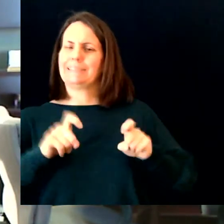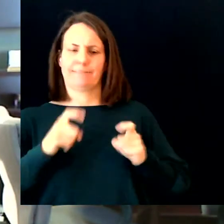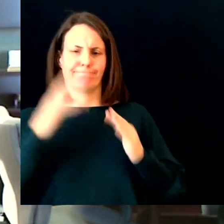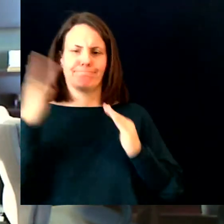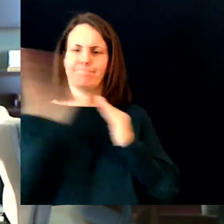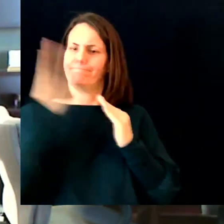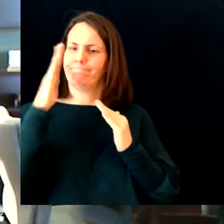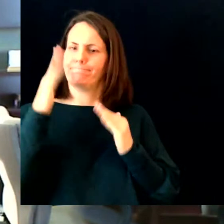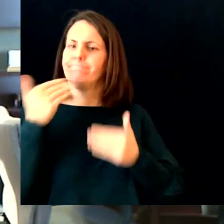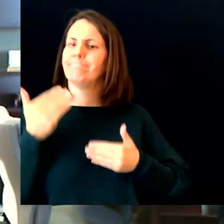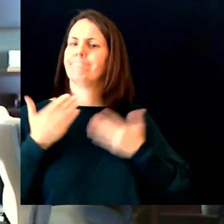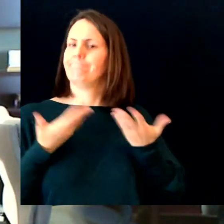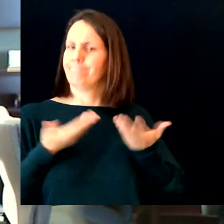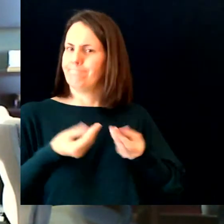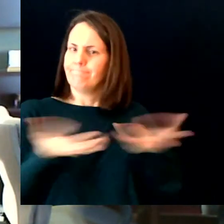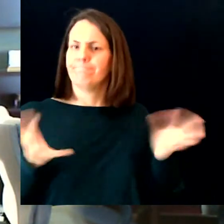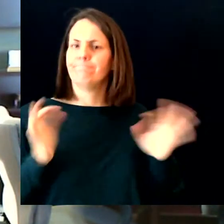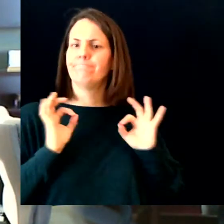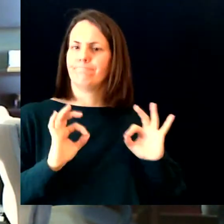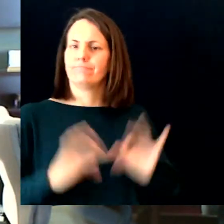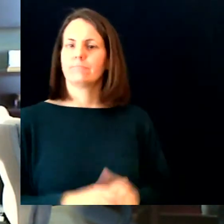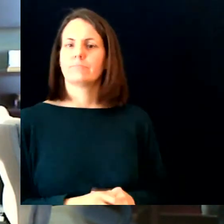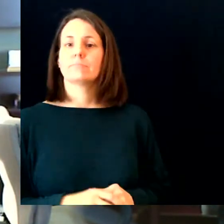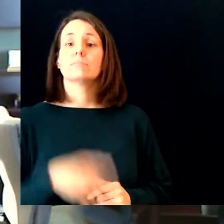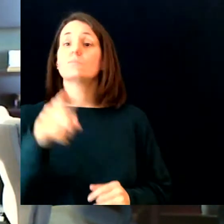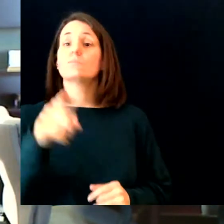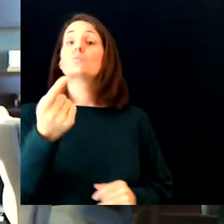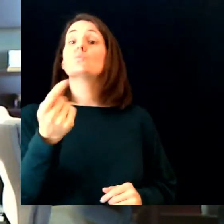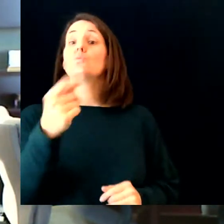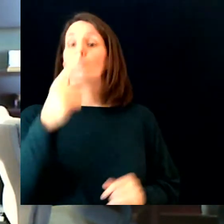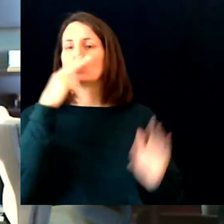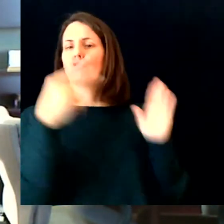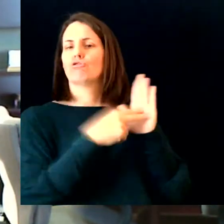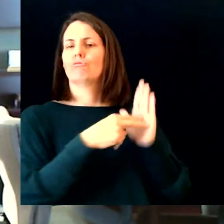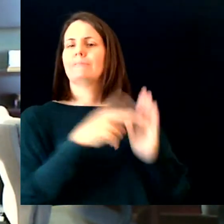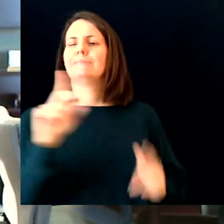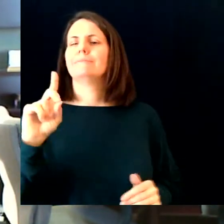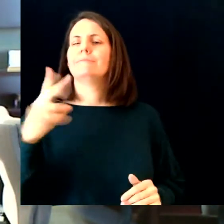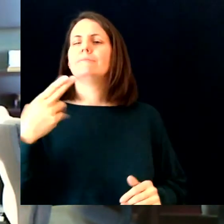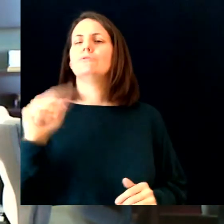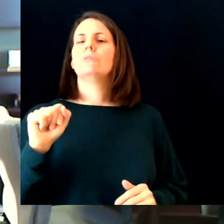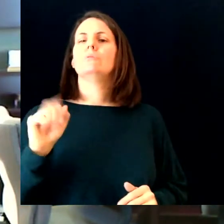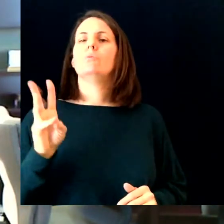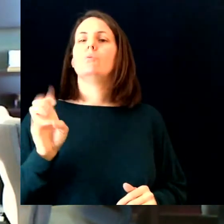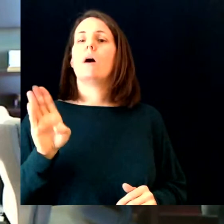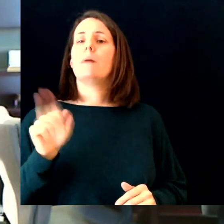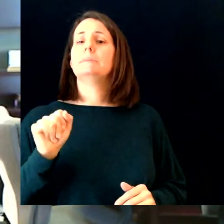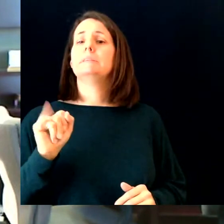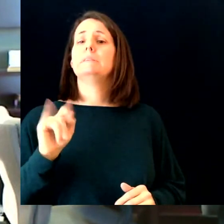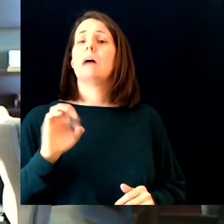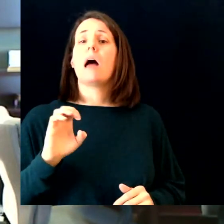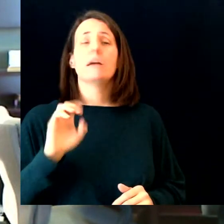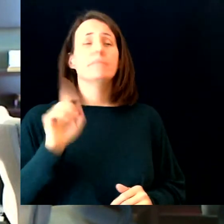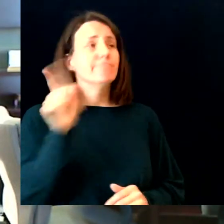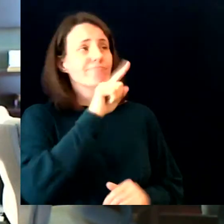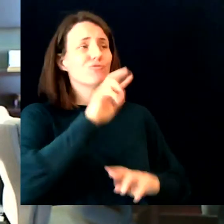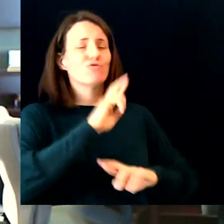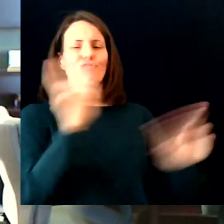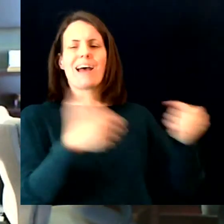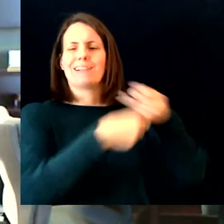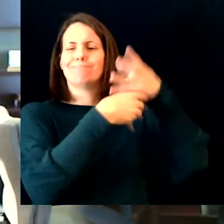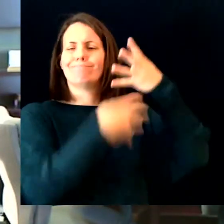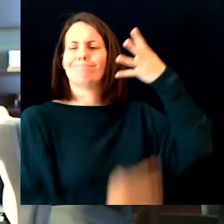of Health Services website to our testing webpage and to look for all of the many testing sites that are listed